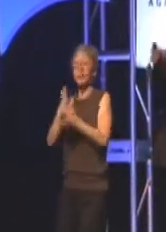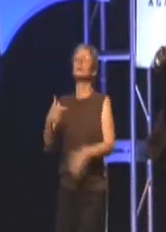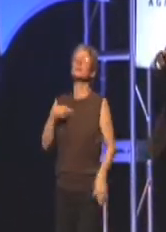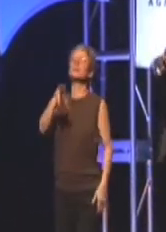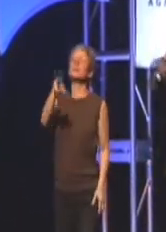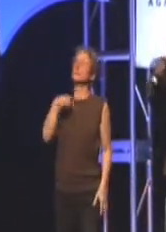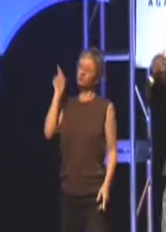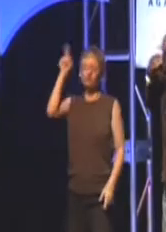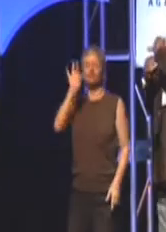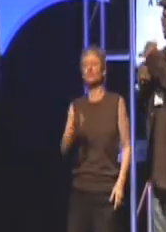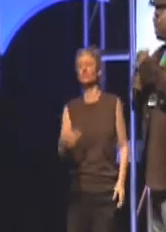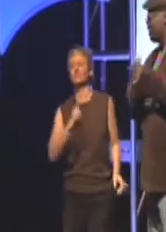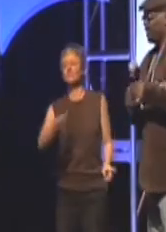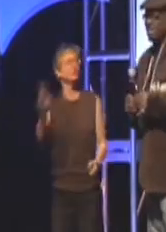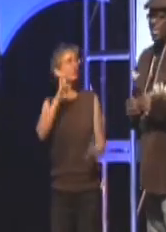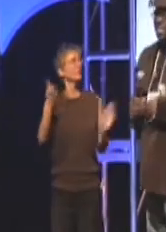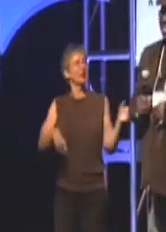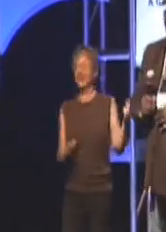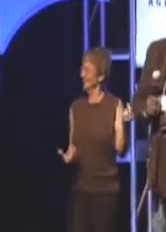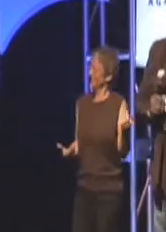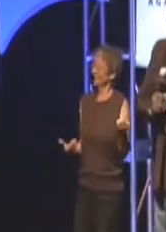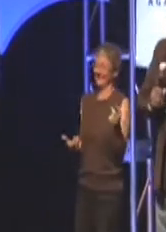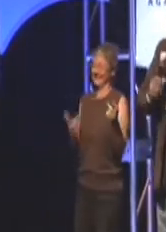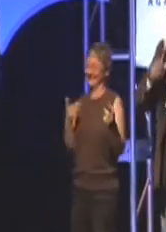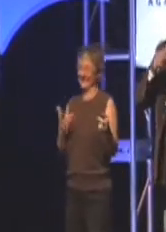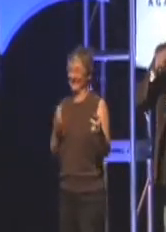I'm gonna have to come down here Play the music